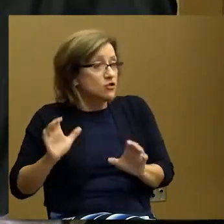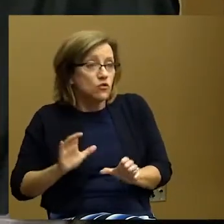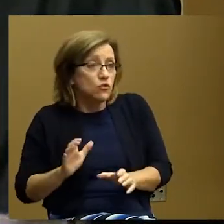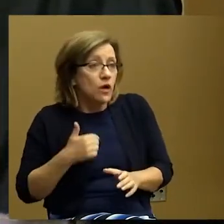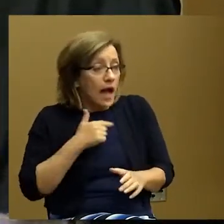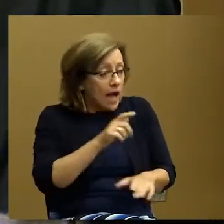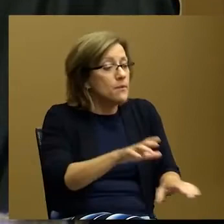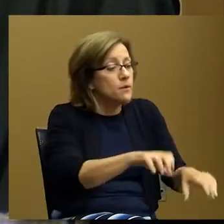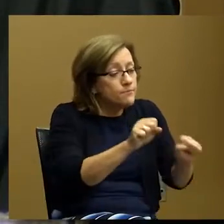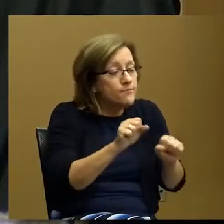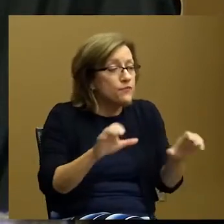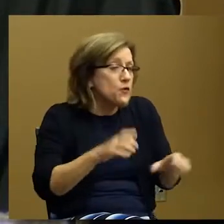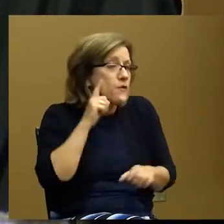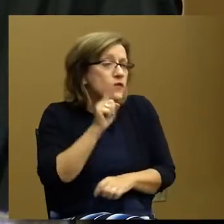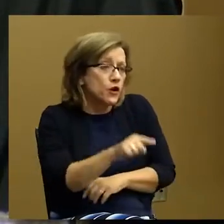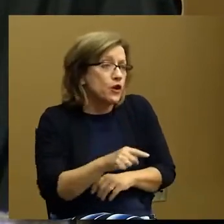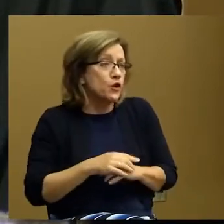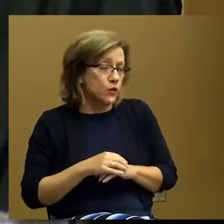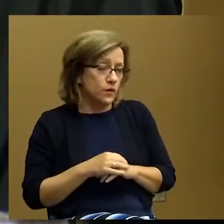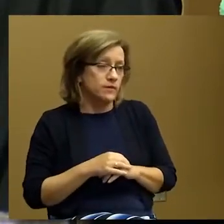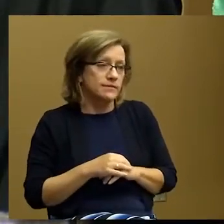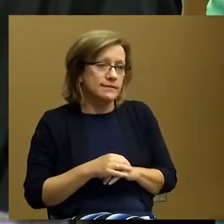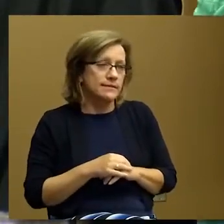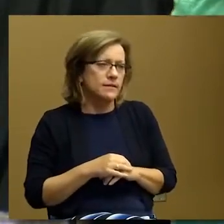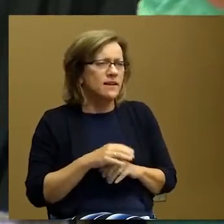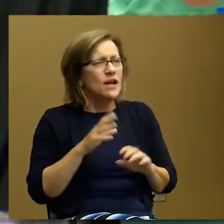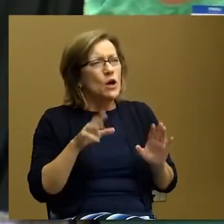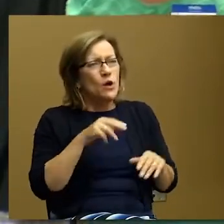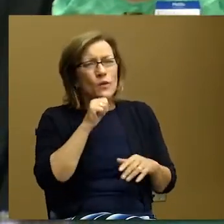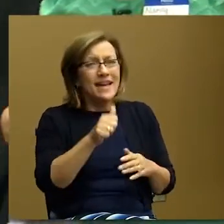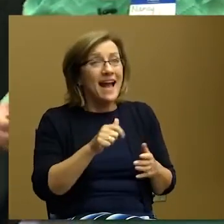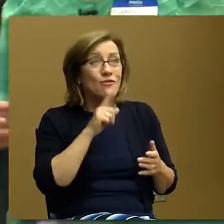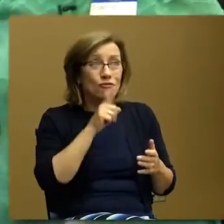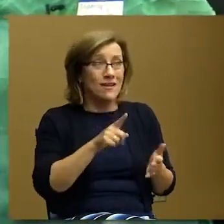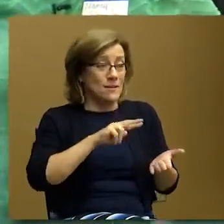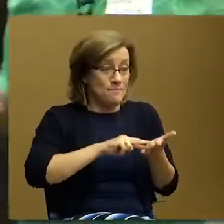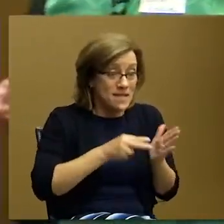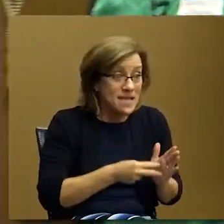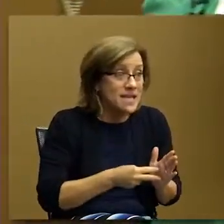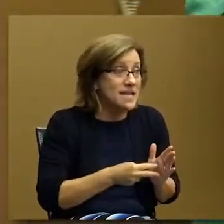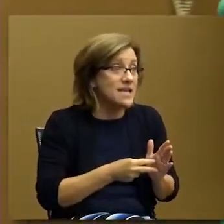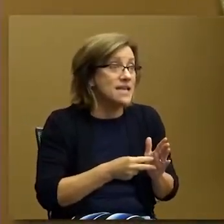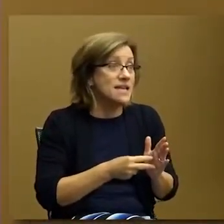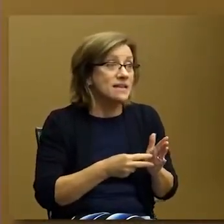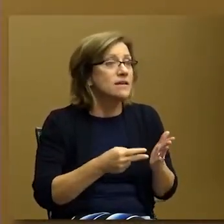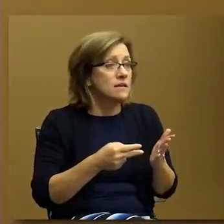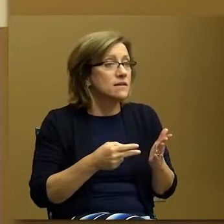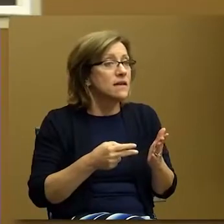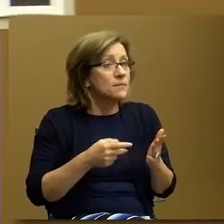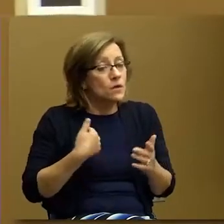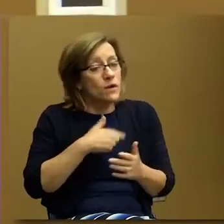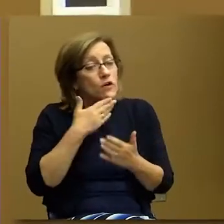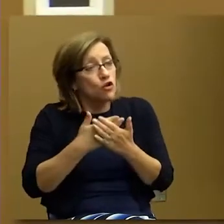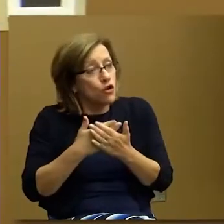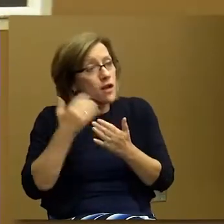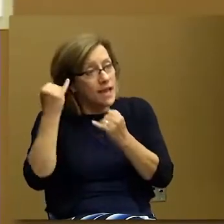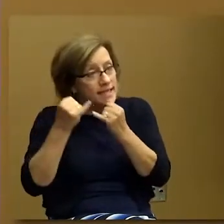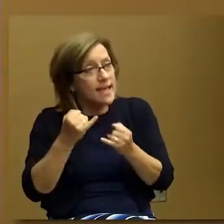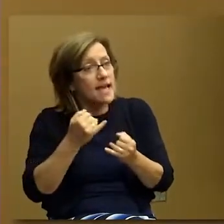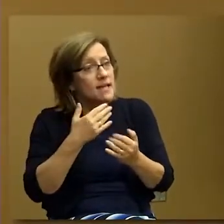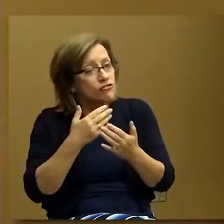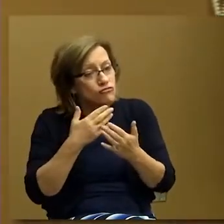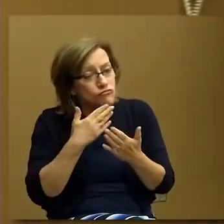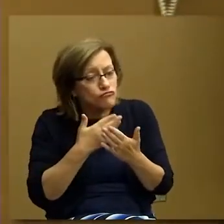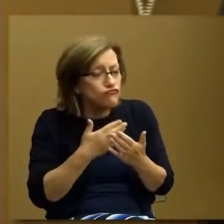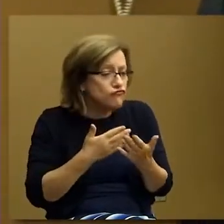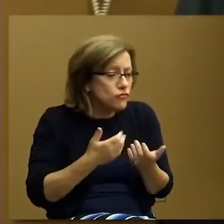You know? And so we don't mean to do it. We're really well-intentioned. But what we do is we act